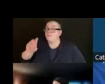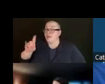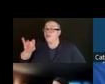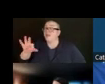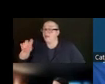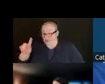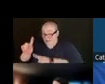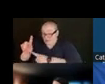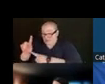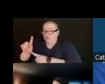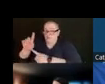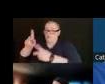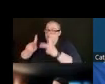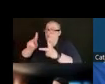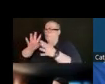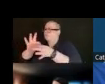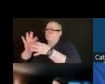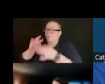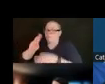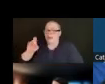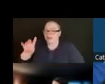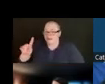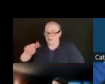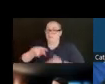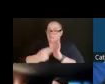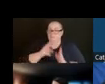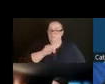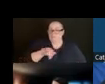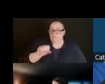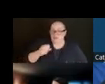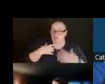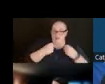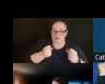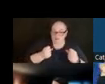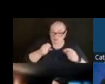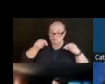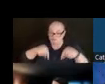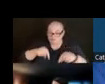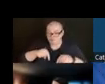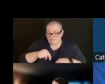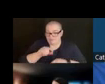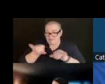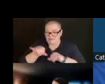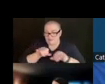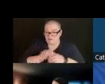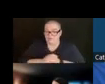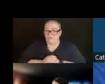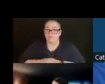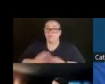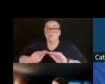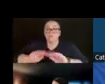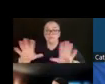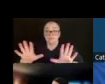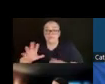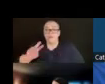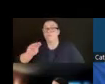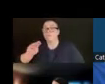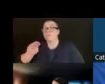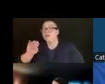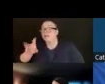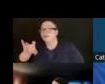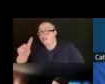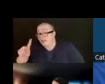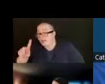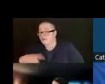Medicaid. And it's really important to be clear whether you're on Medicaid or Medicare or a